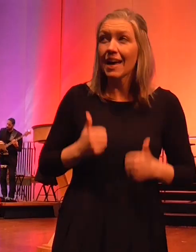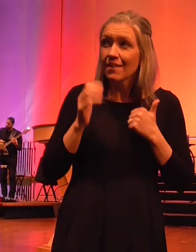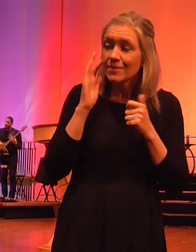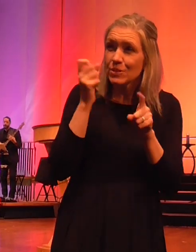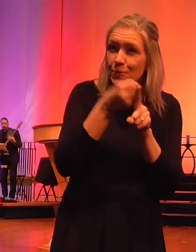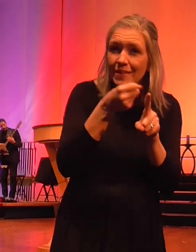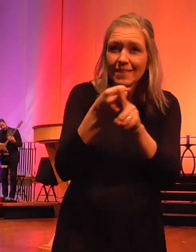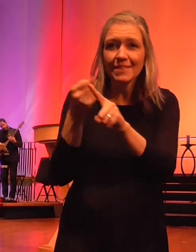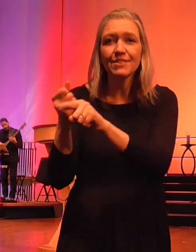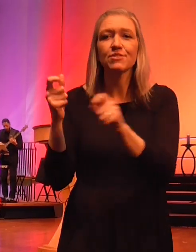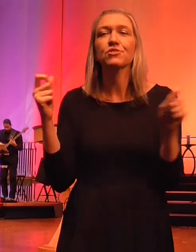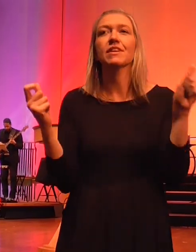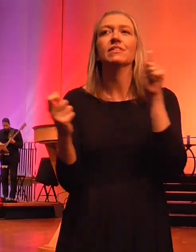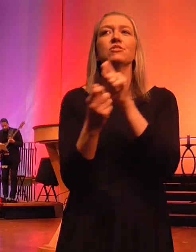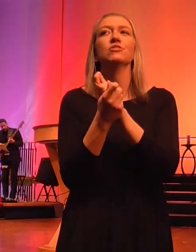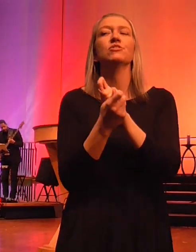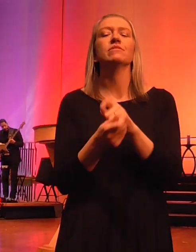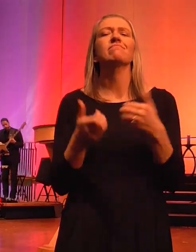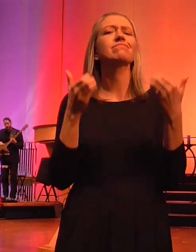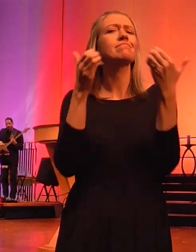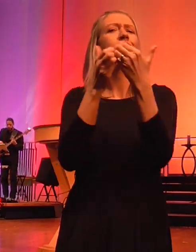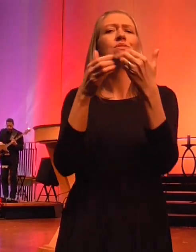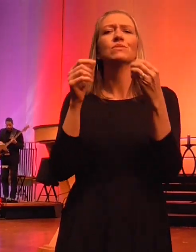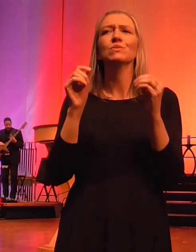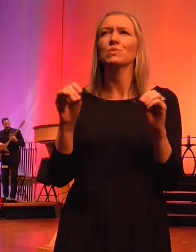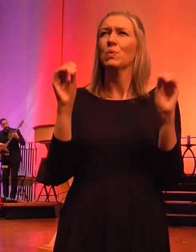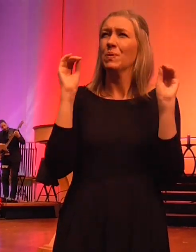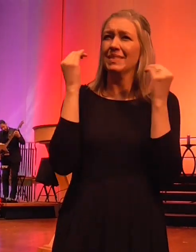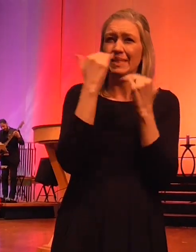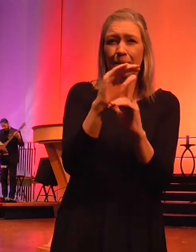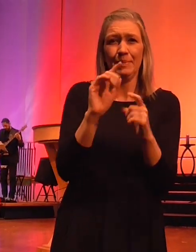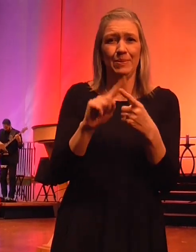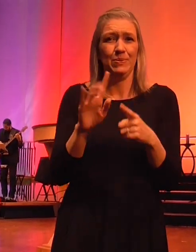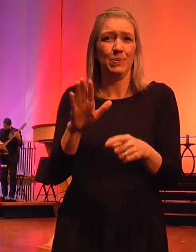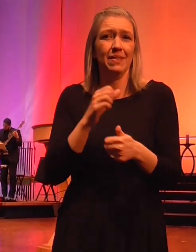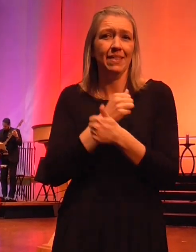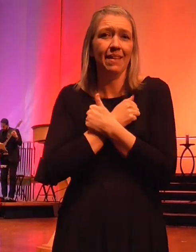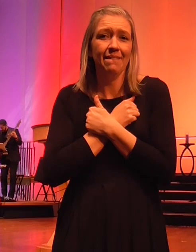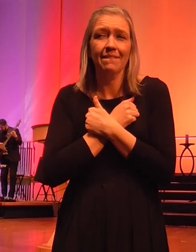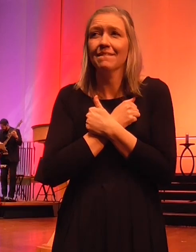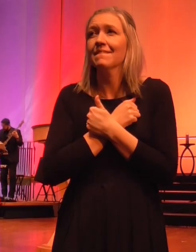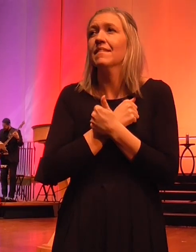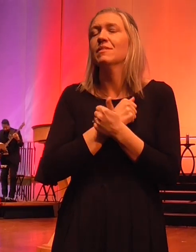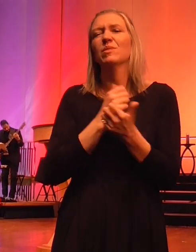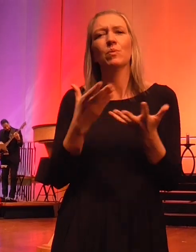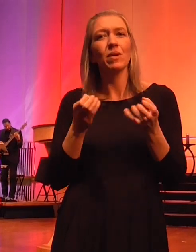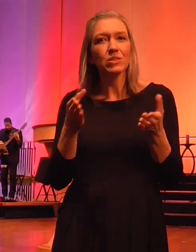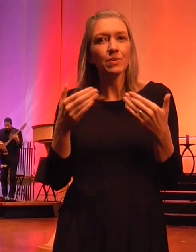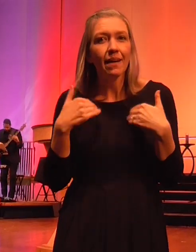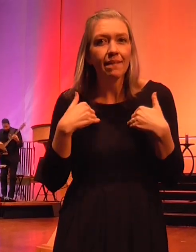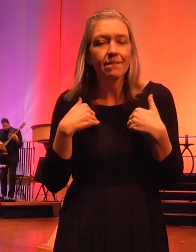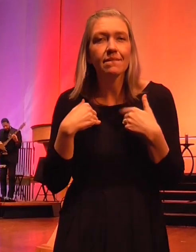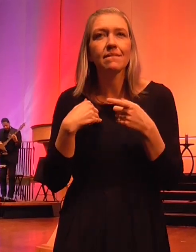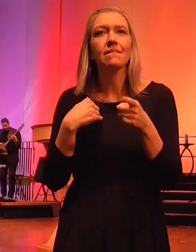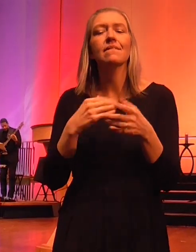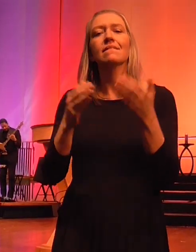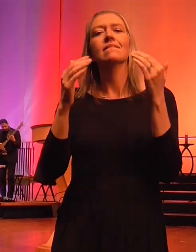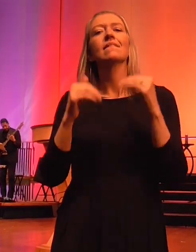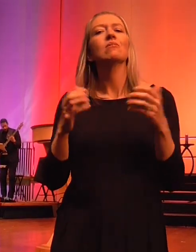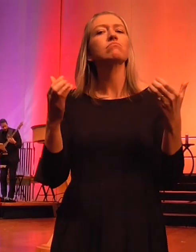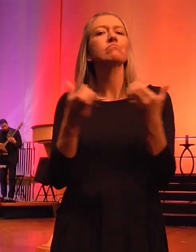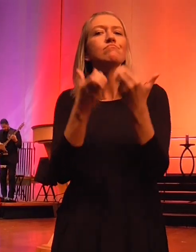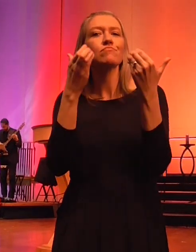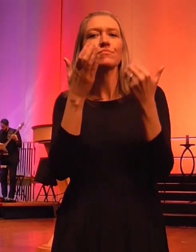gonna change. Here's to the infinite possible ways to love you. I want you to have it. Here's to the